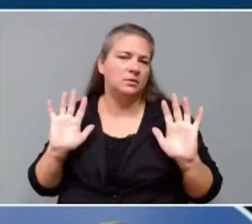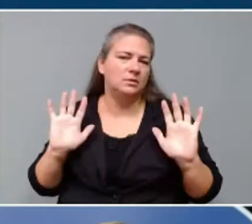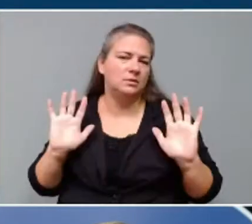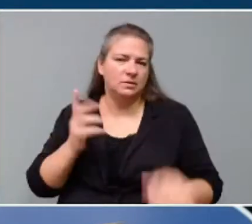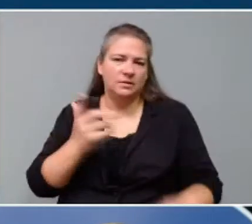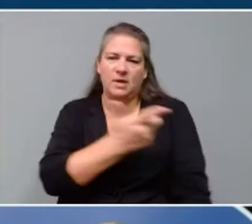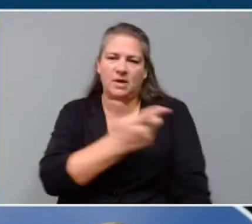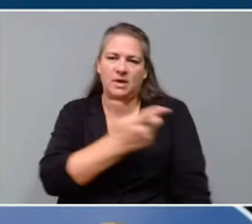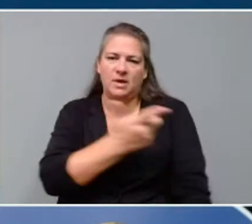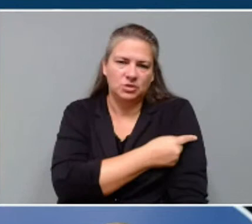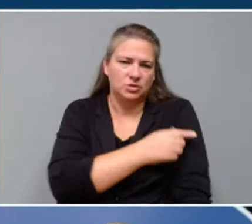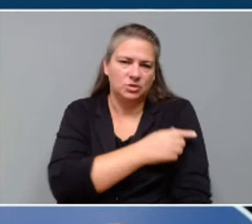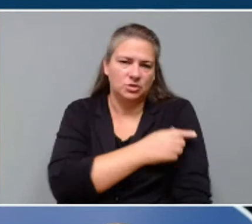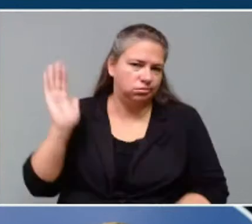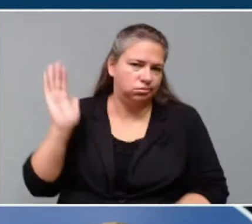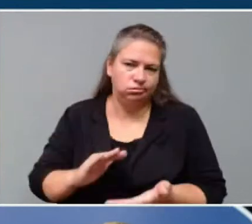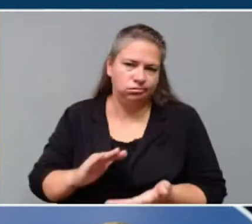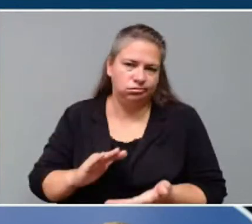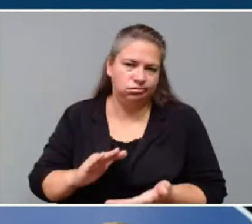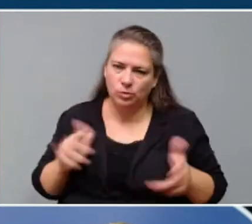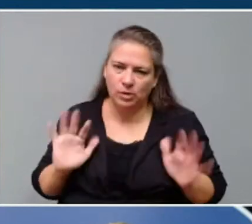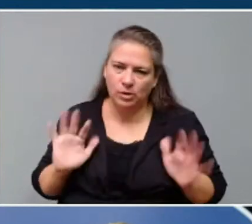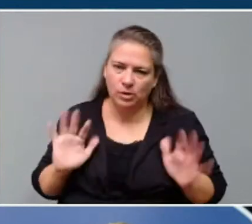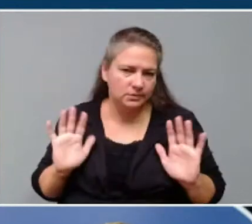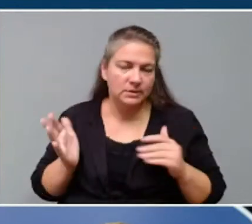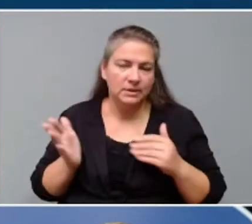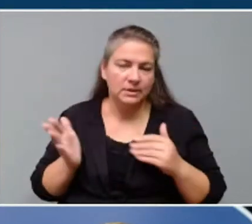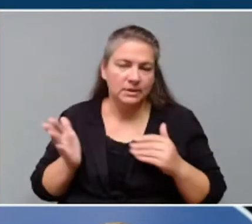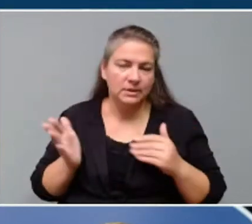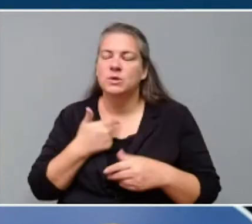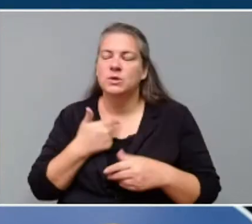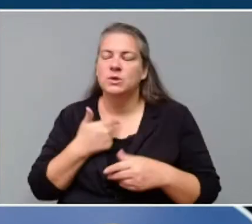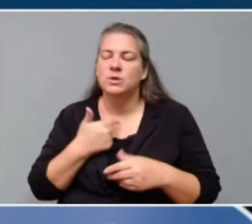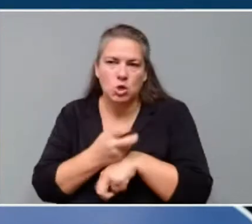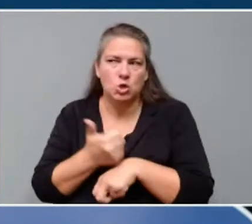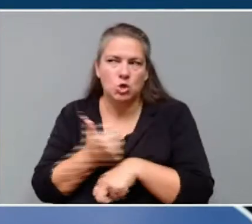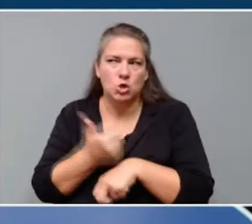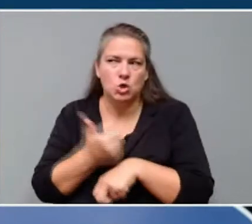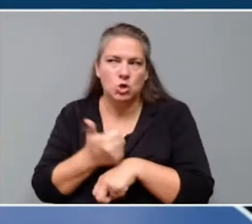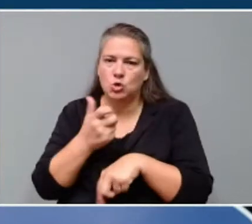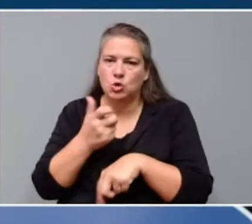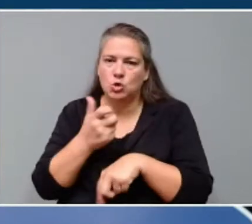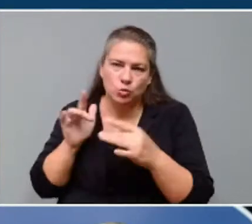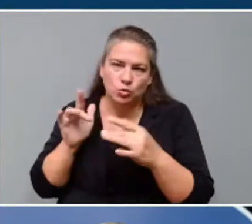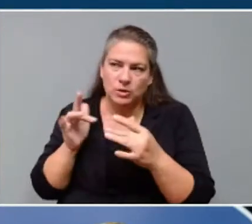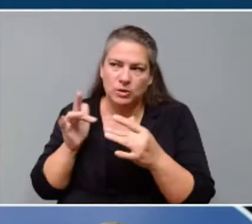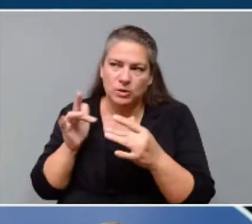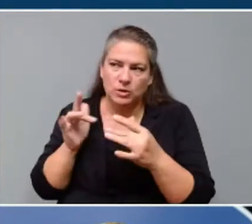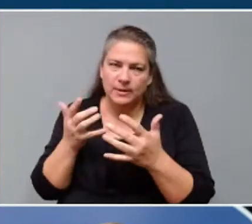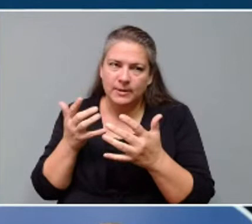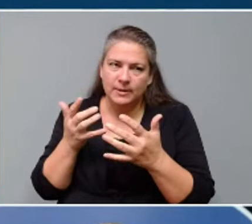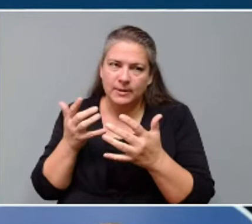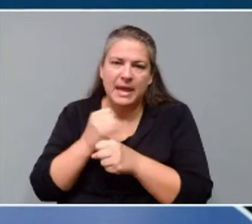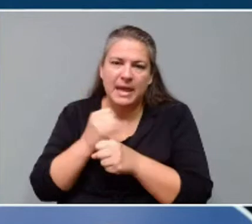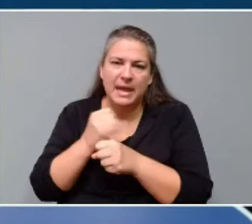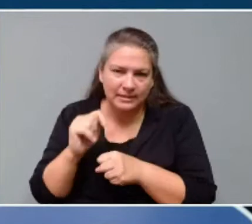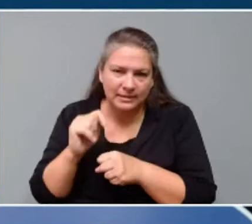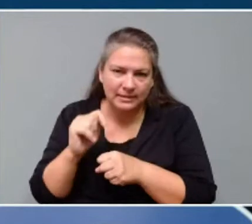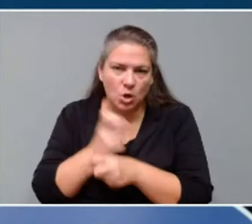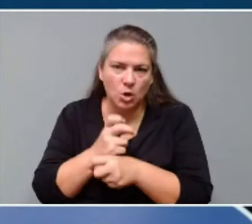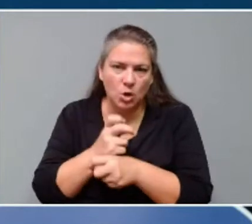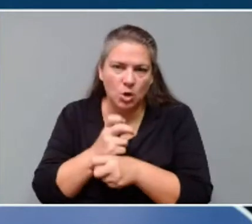slow, even though we're getting into harder and harder and harder to reach or convince